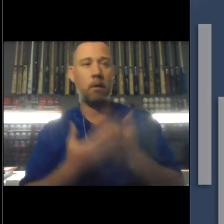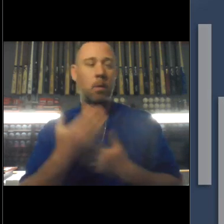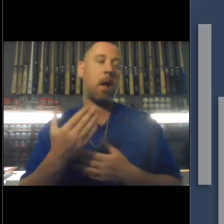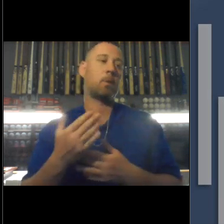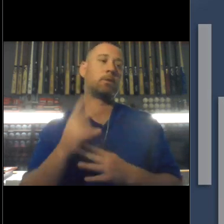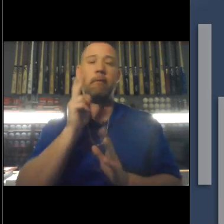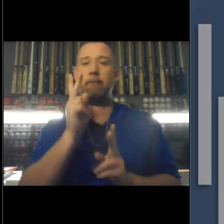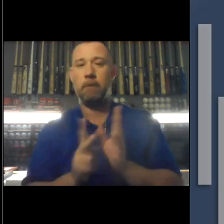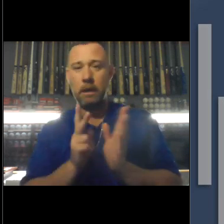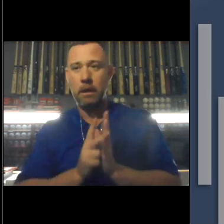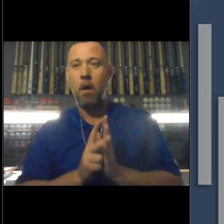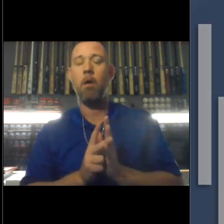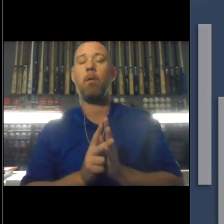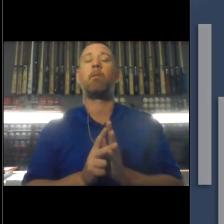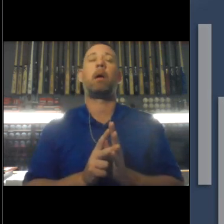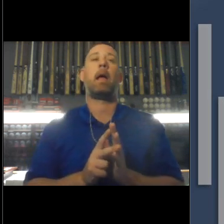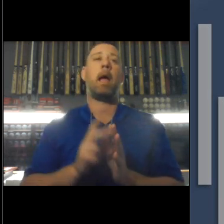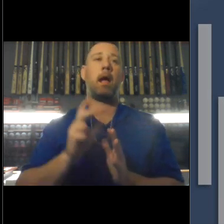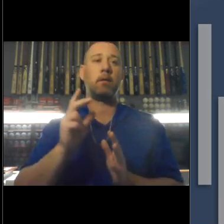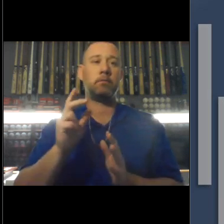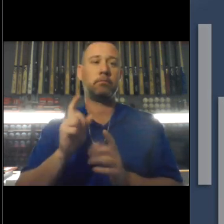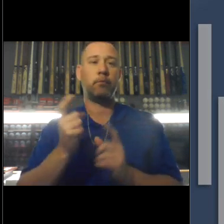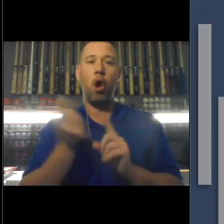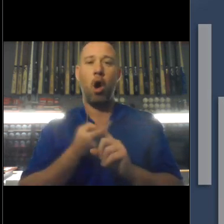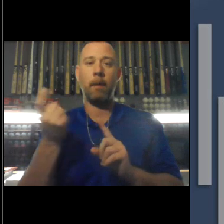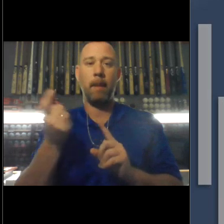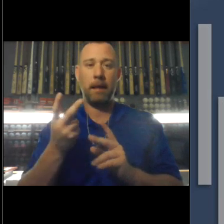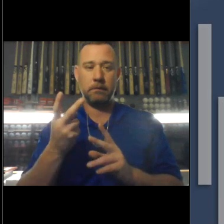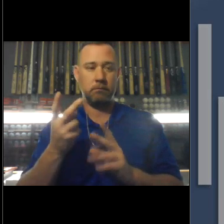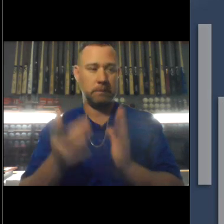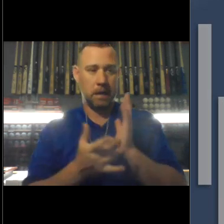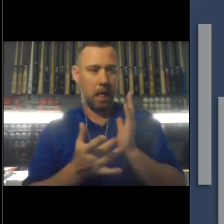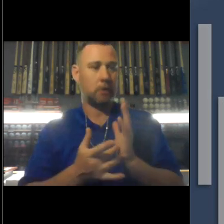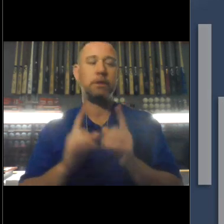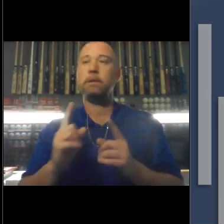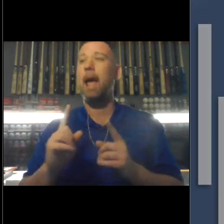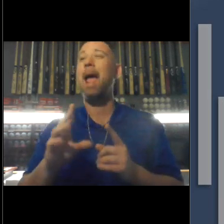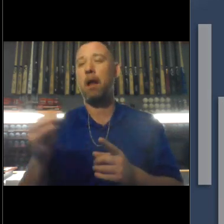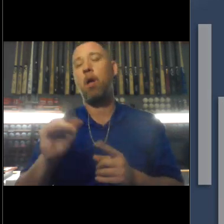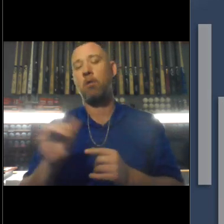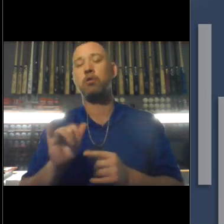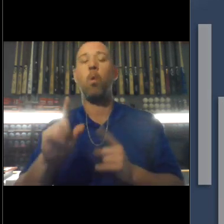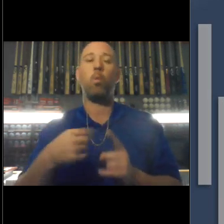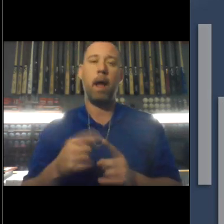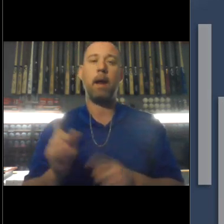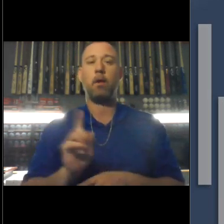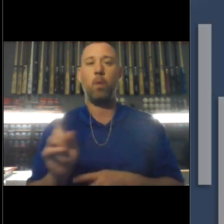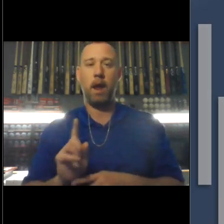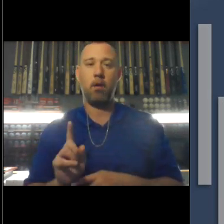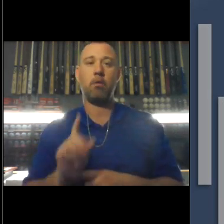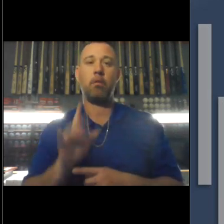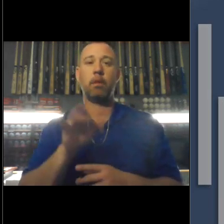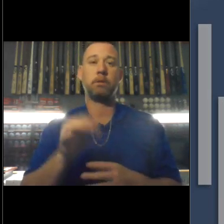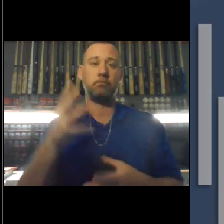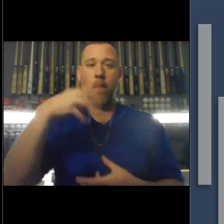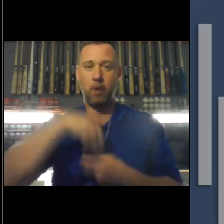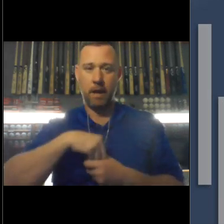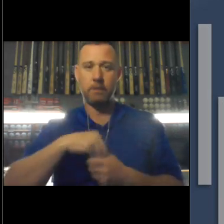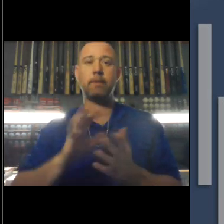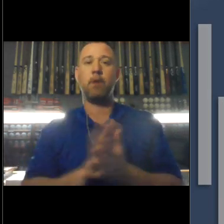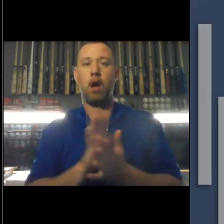counts, and automated technologies, and when and where to conduct counts. This comprehensive document was key